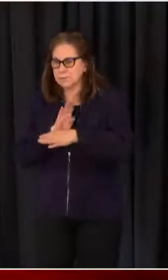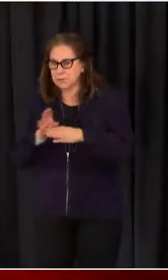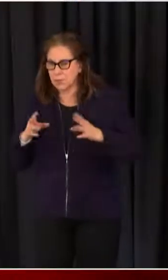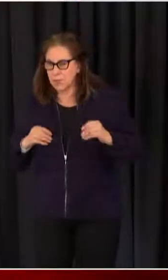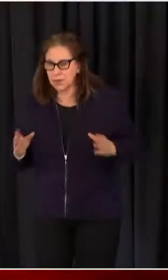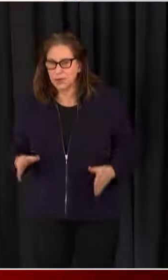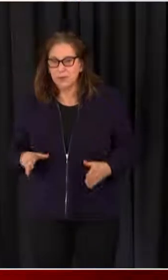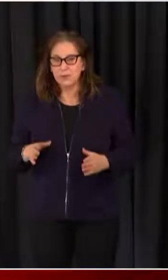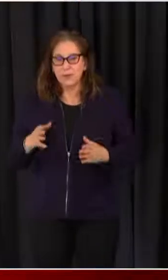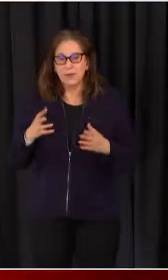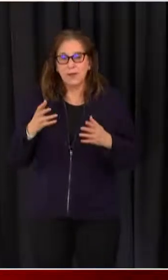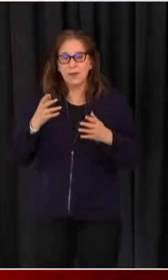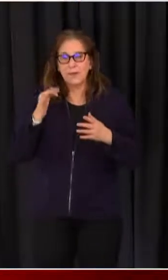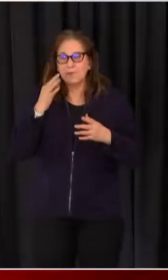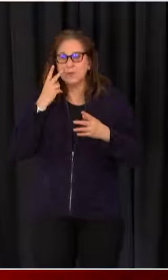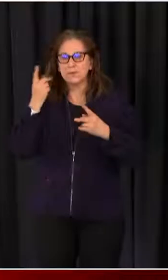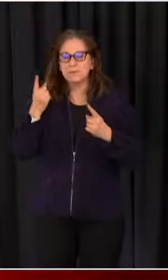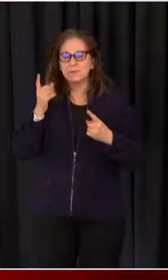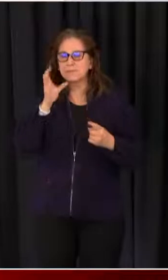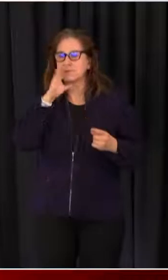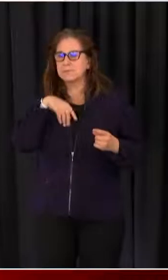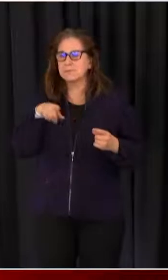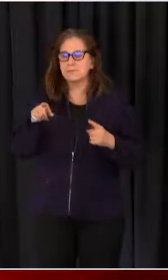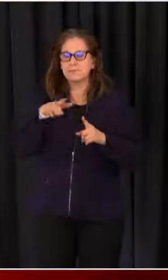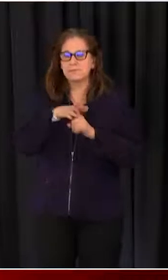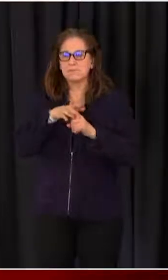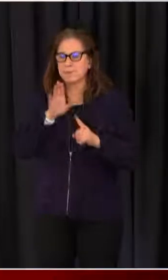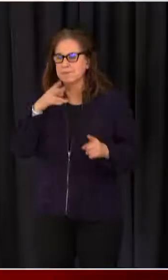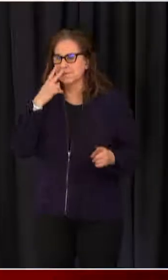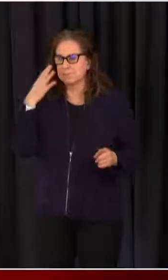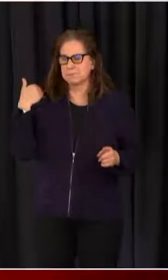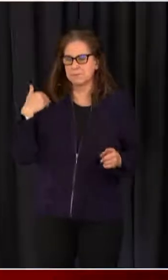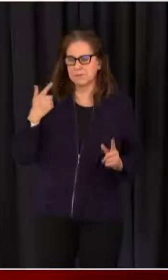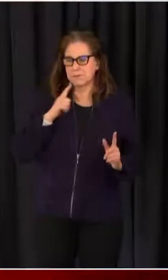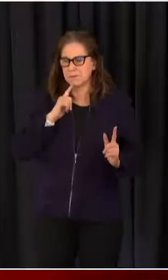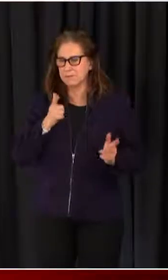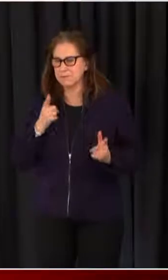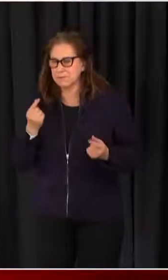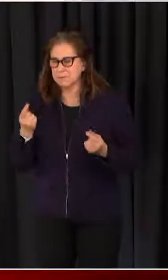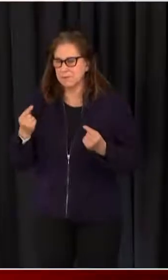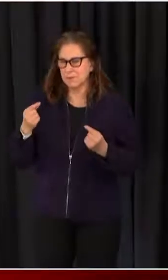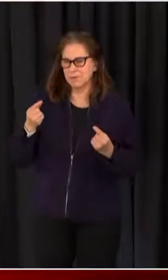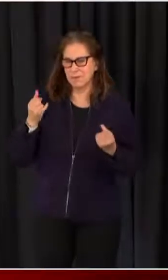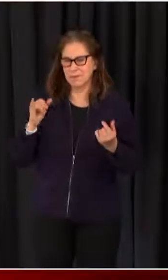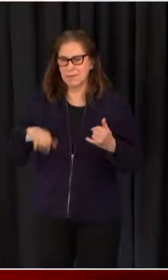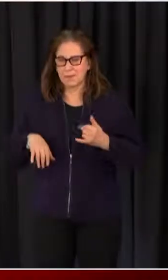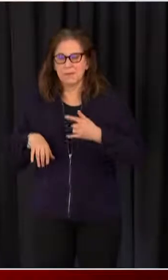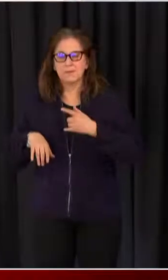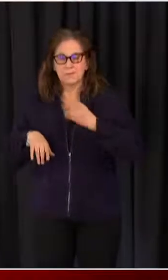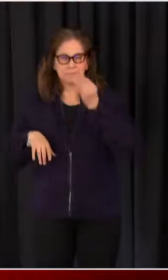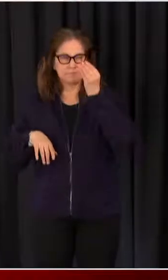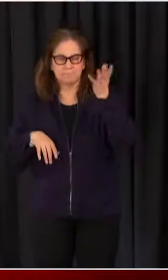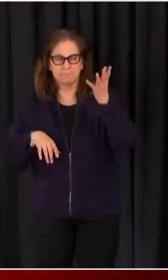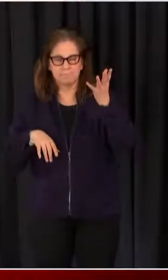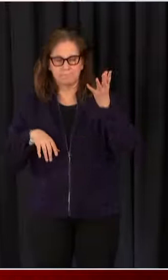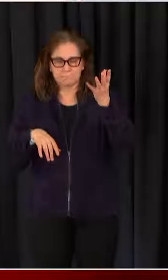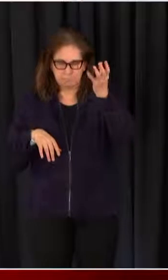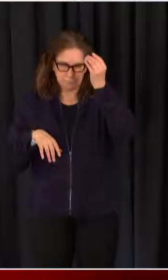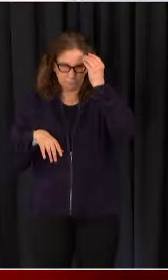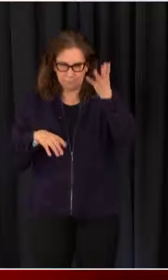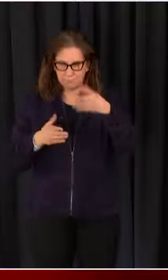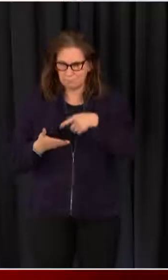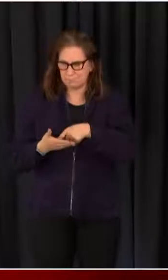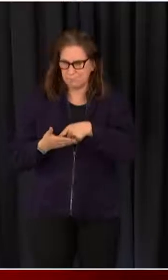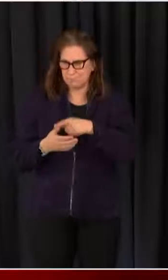know how to report suspicious activities. And it is important to note that this is suspicious activity, not the way someone looks, not the